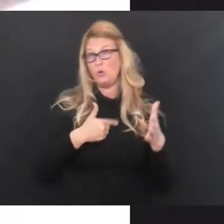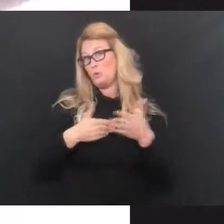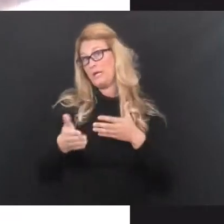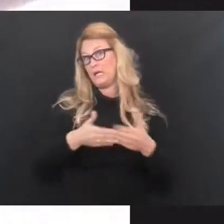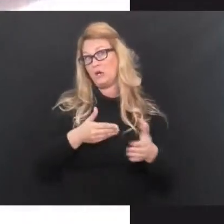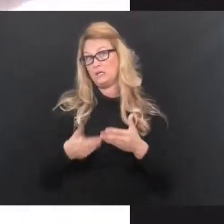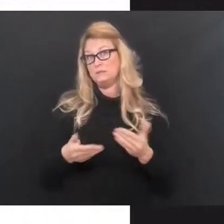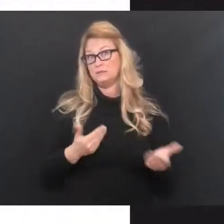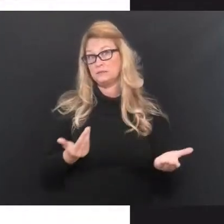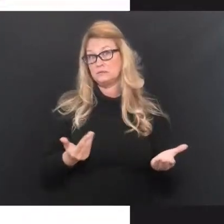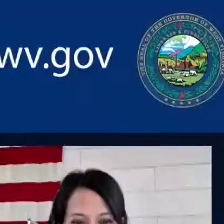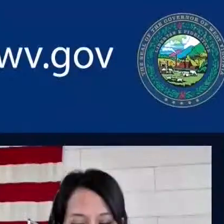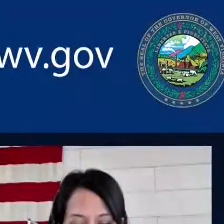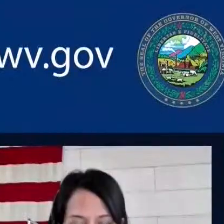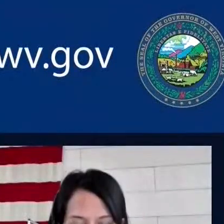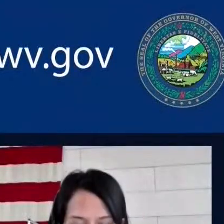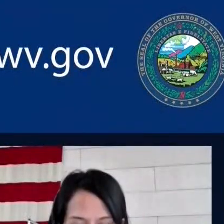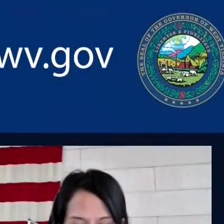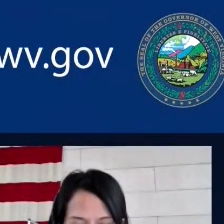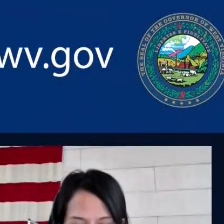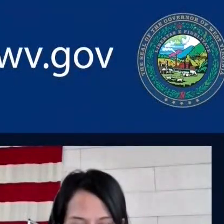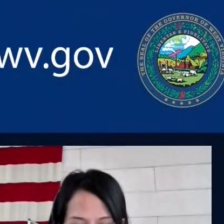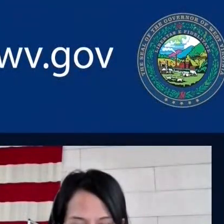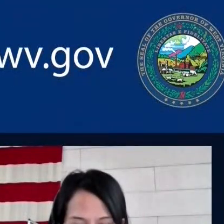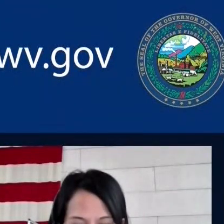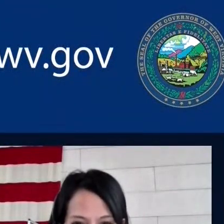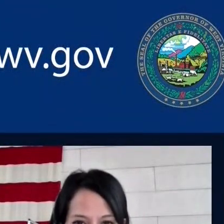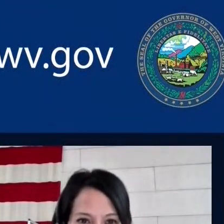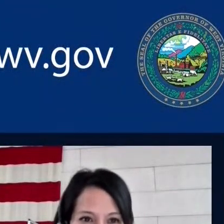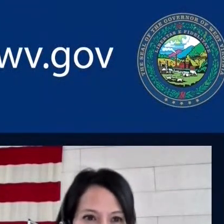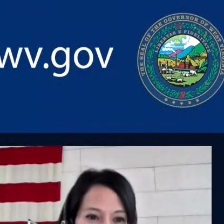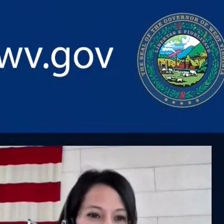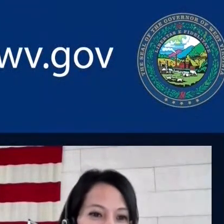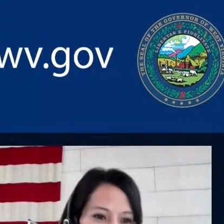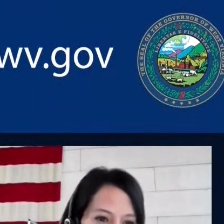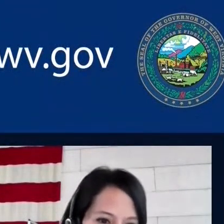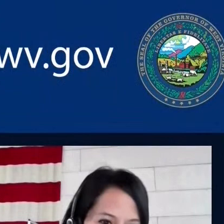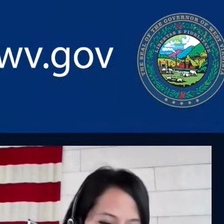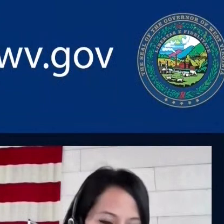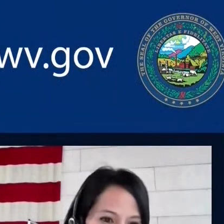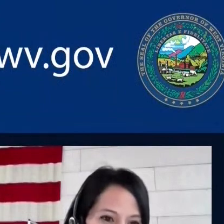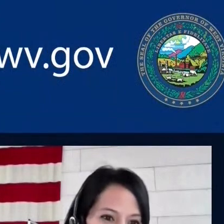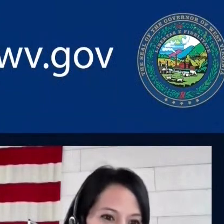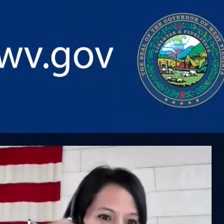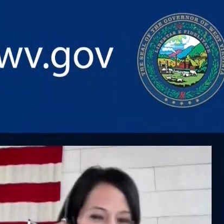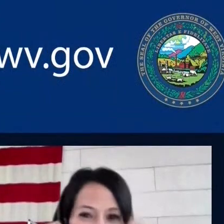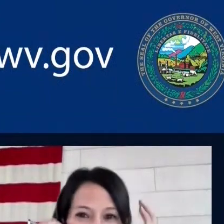strain? Maybe Dr. Amjad, we haven't heard from you.